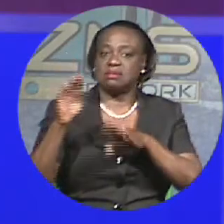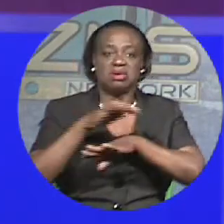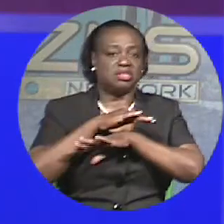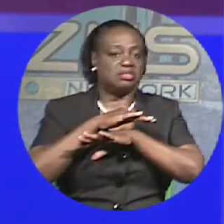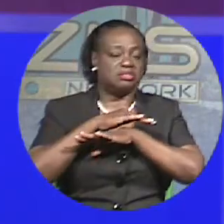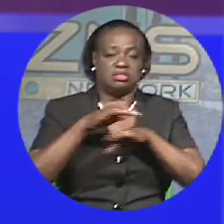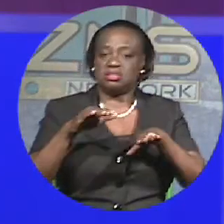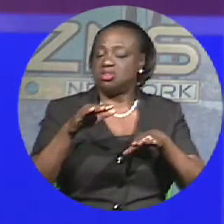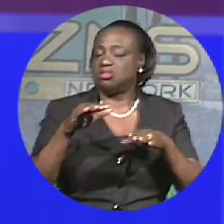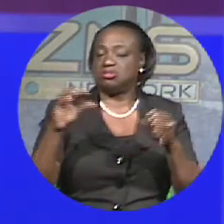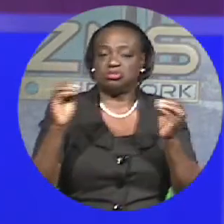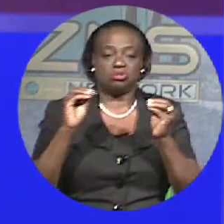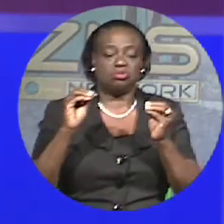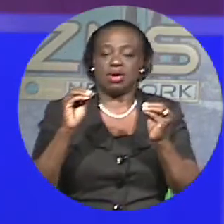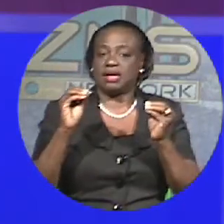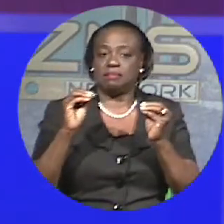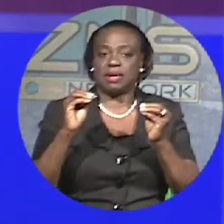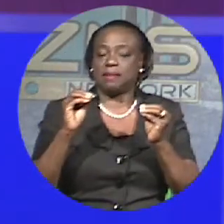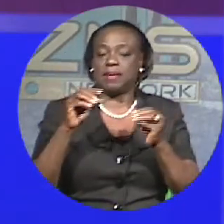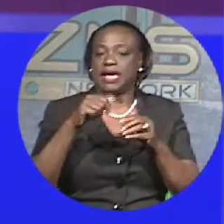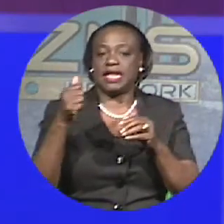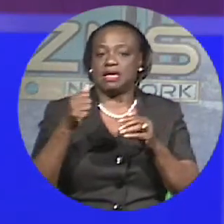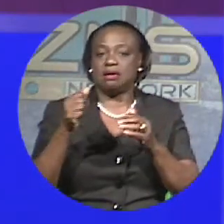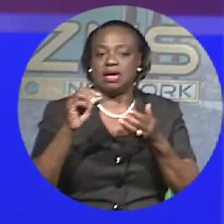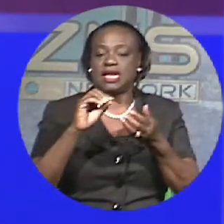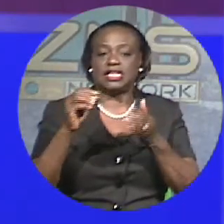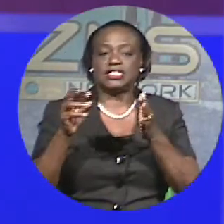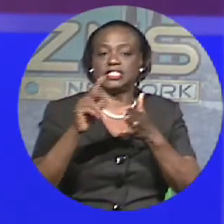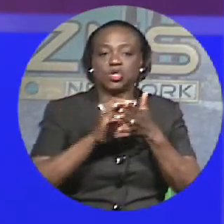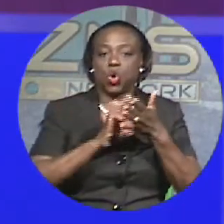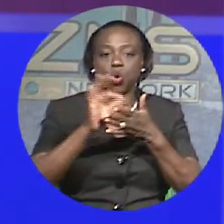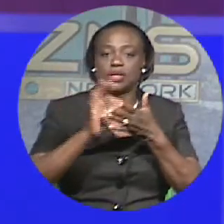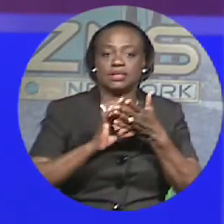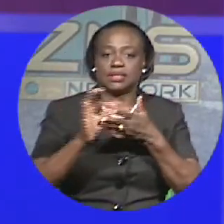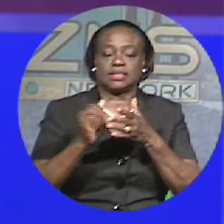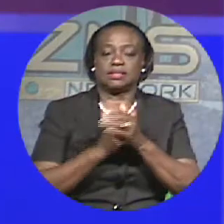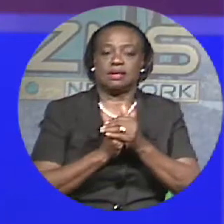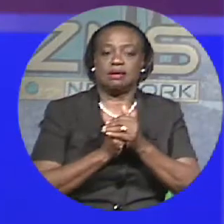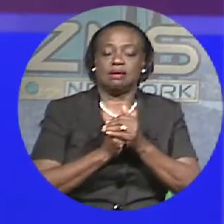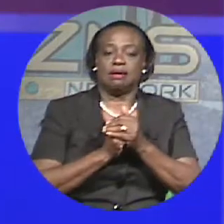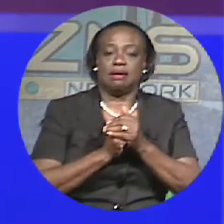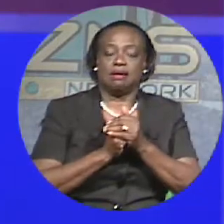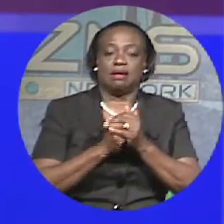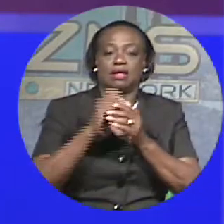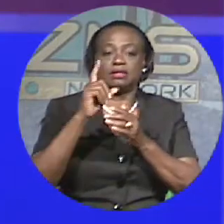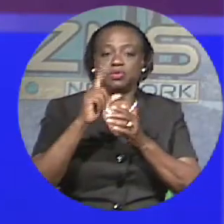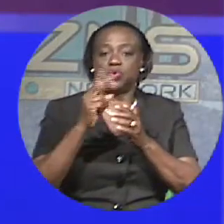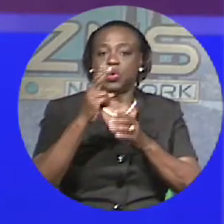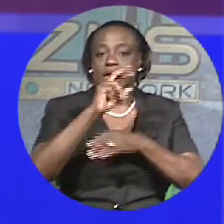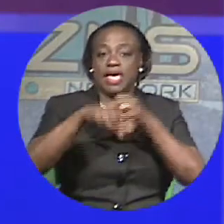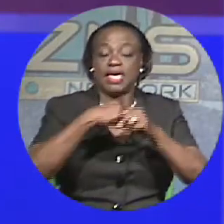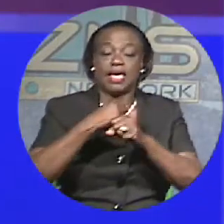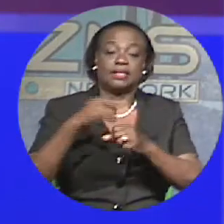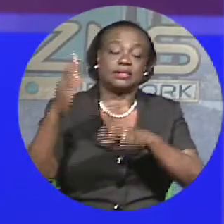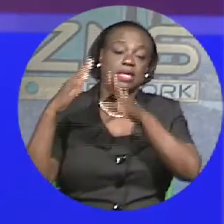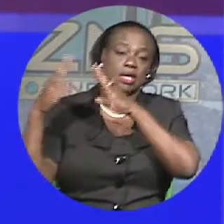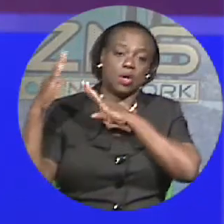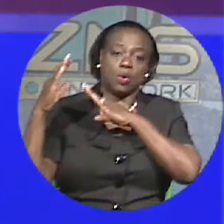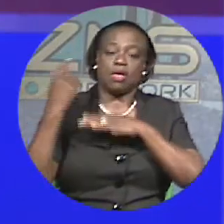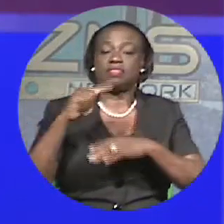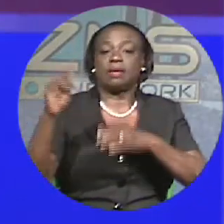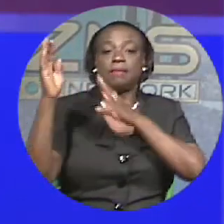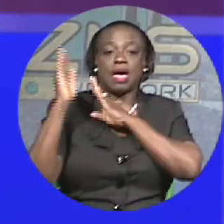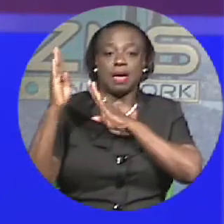was a much different outcome from 2 years ago when the Bahamas won the tournament, but this year's squad was filled with a number of rookies under the age of